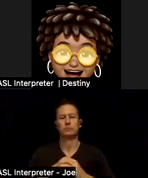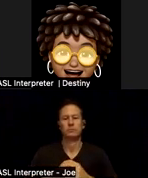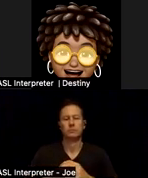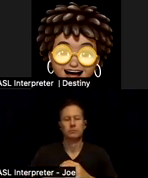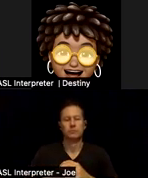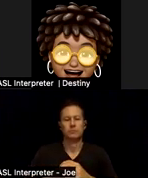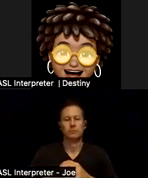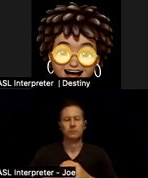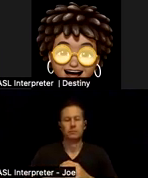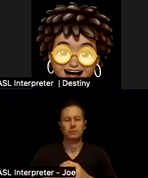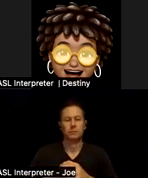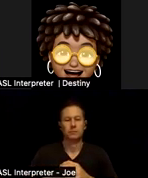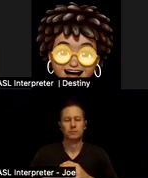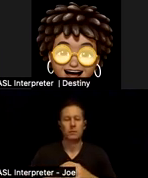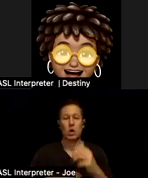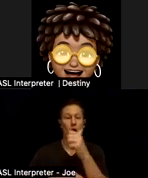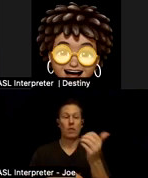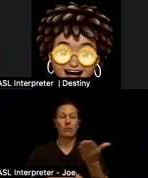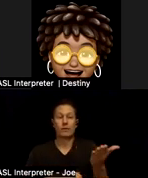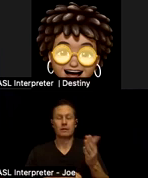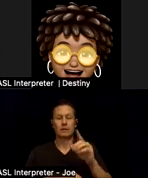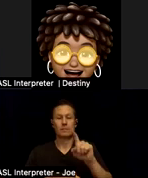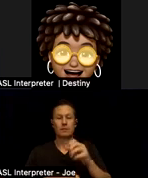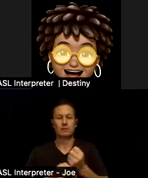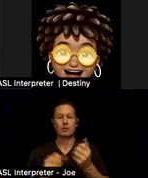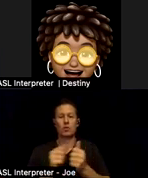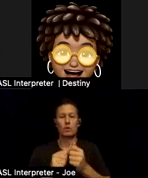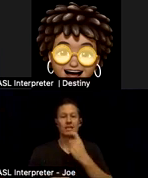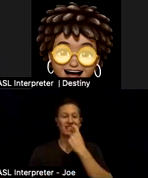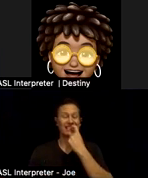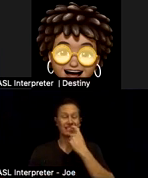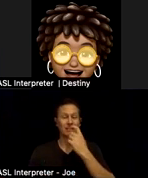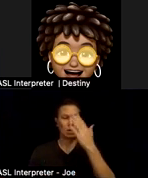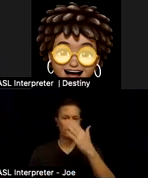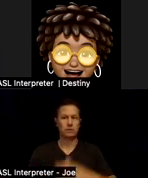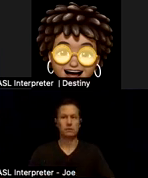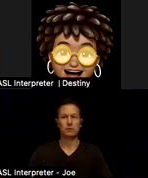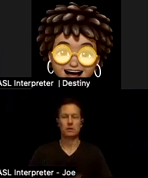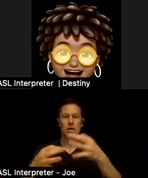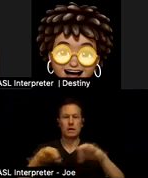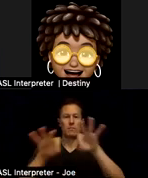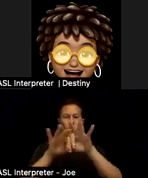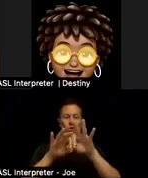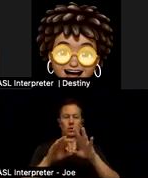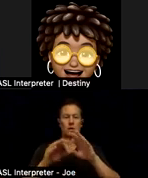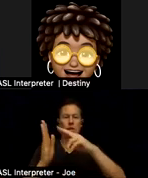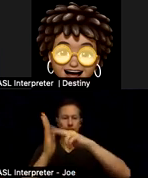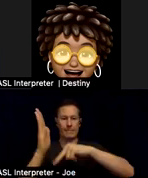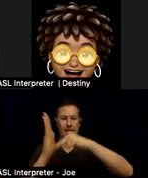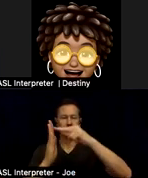this would be one of the other items, especially as this has a glass cover on it. It's really important that we get these paintings secured throughout the